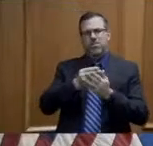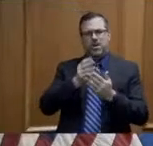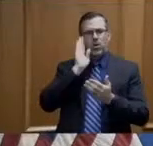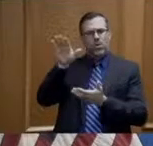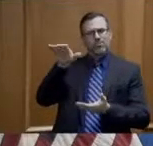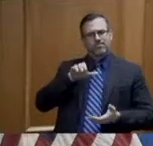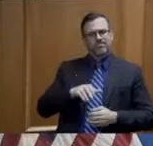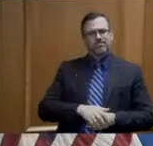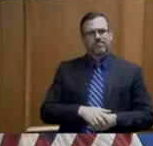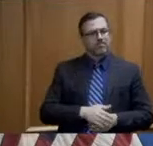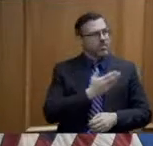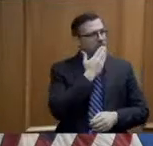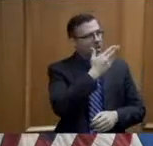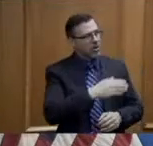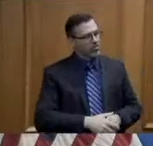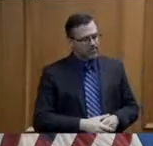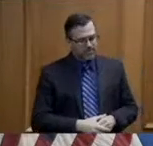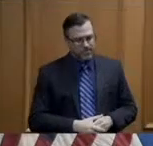Thank you.